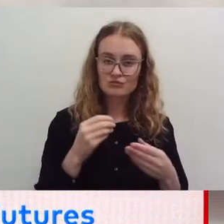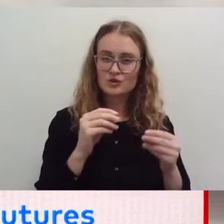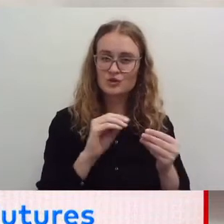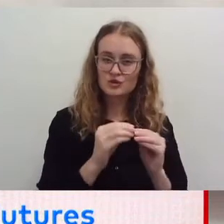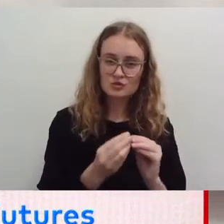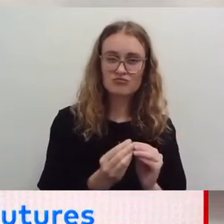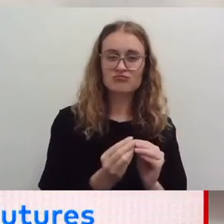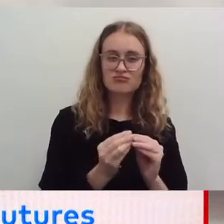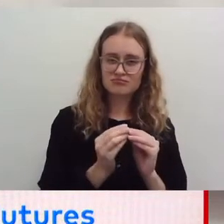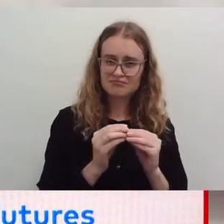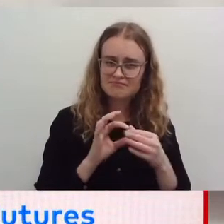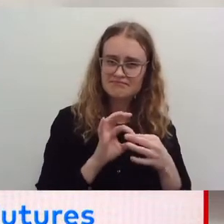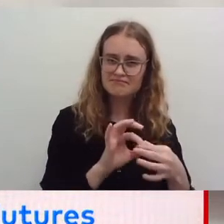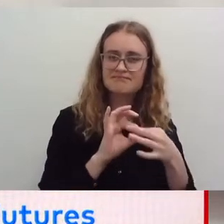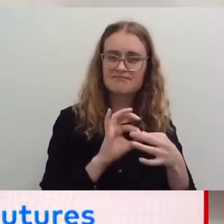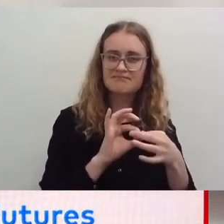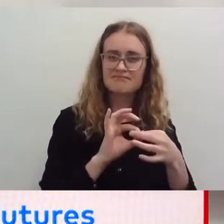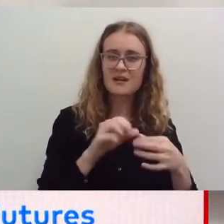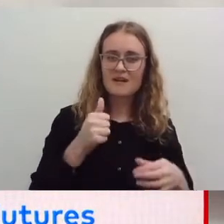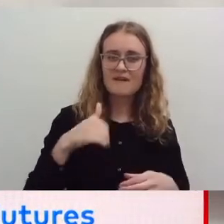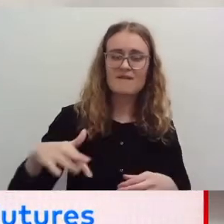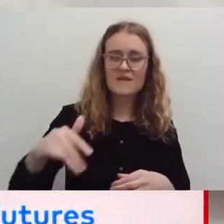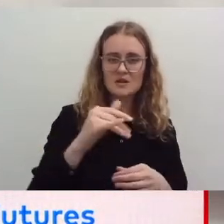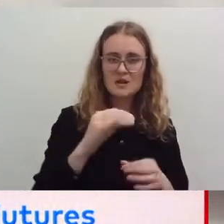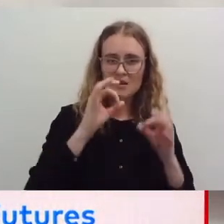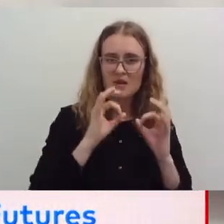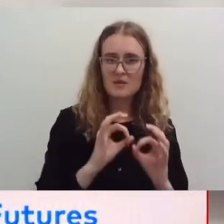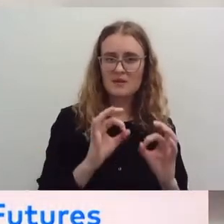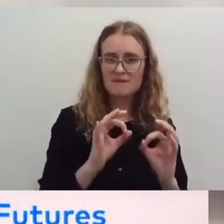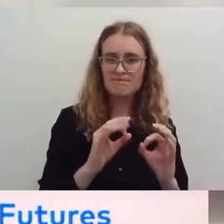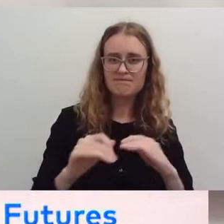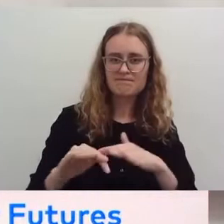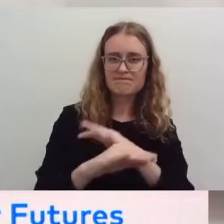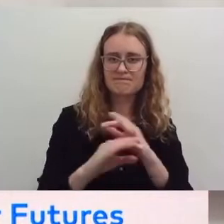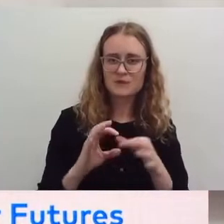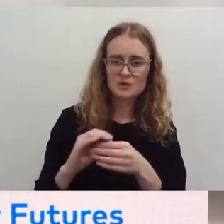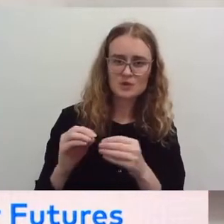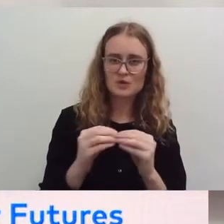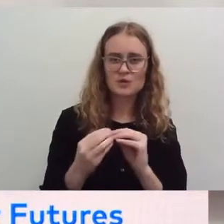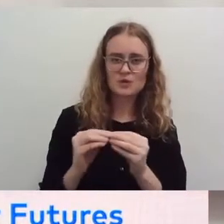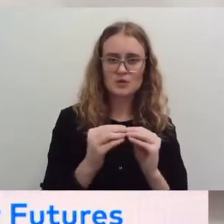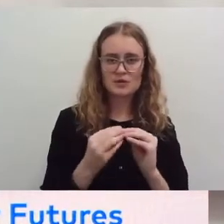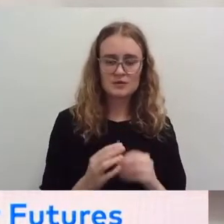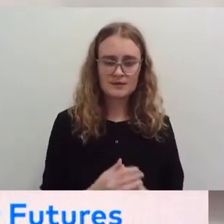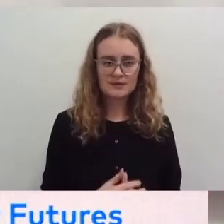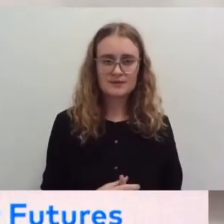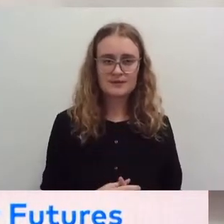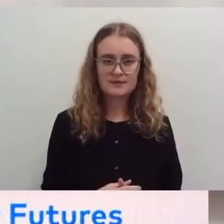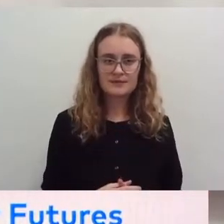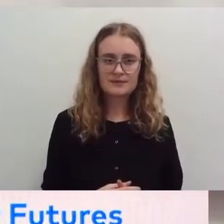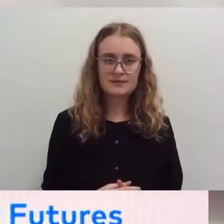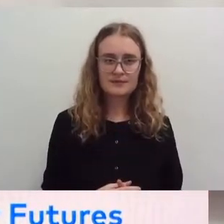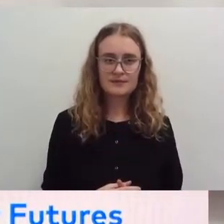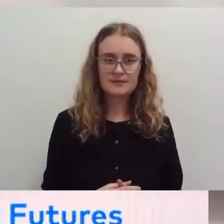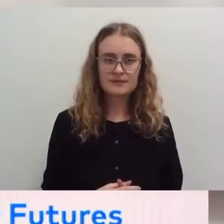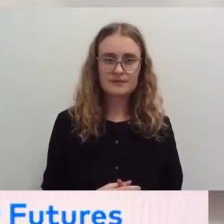past few days, we could have seen at COP26 that even though the youth and the future generations have a chance to say something, not